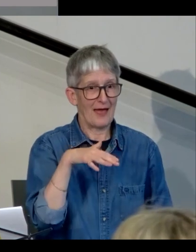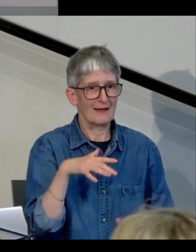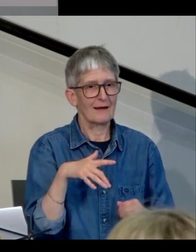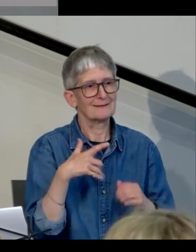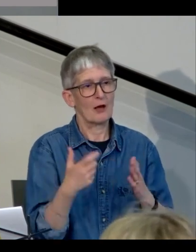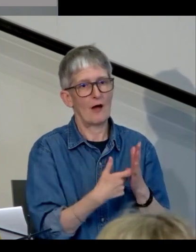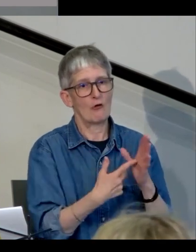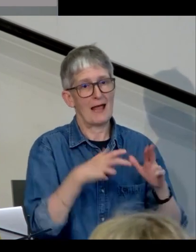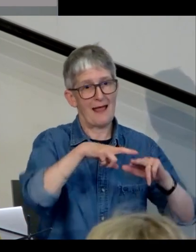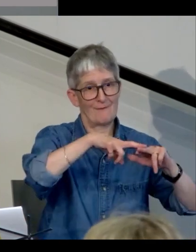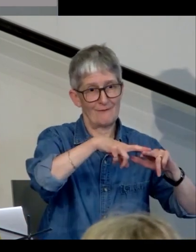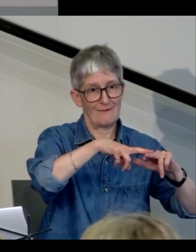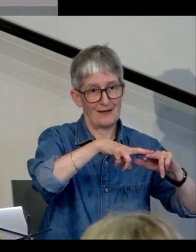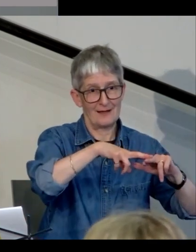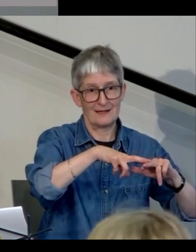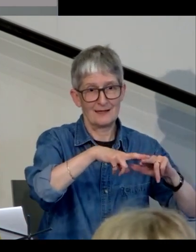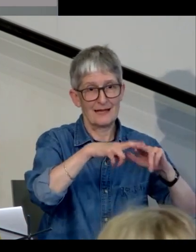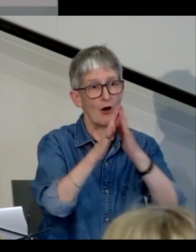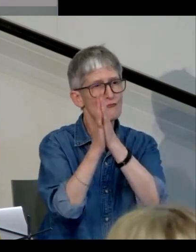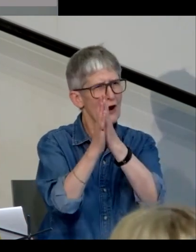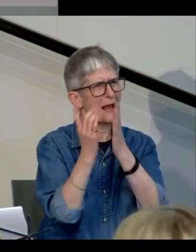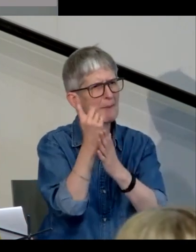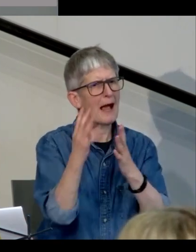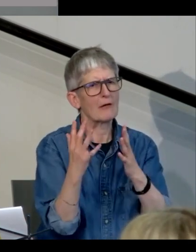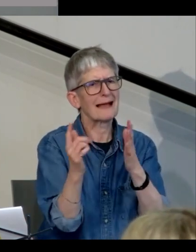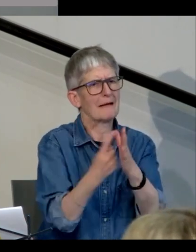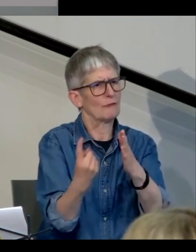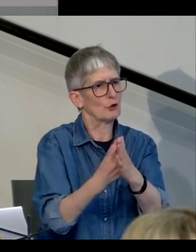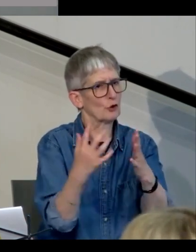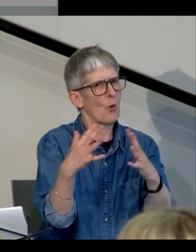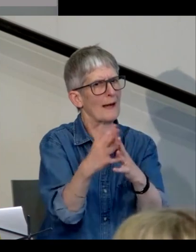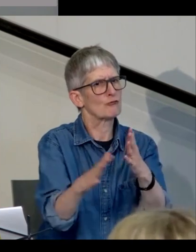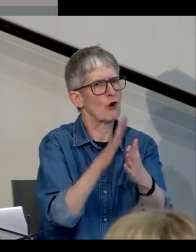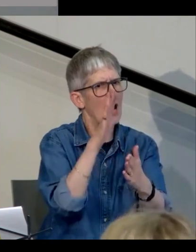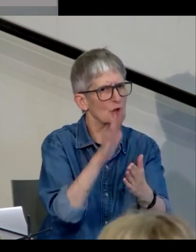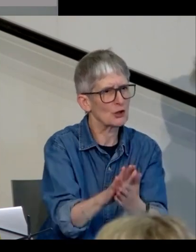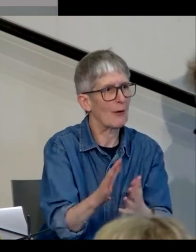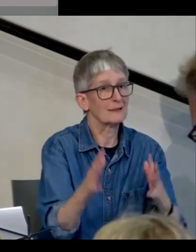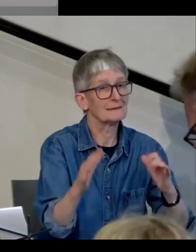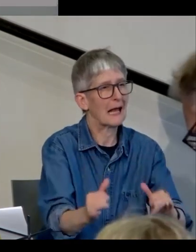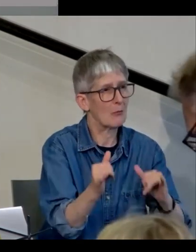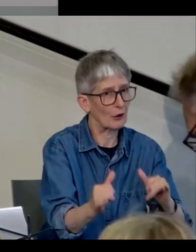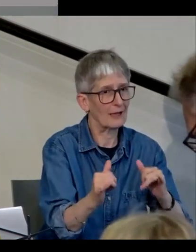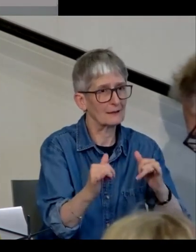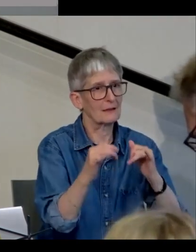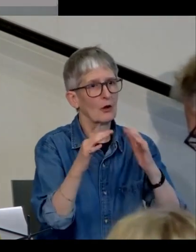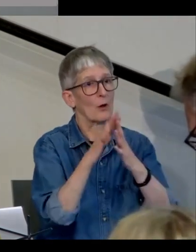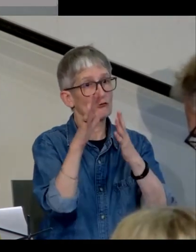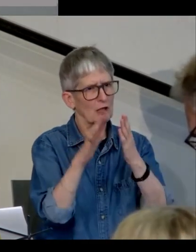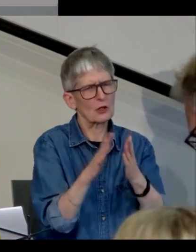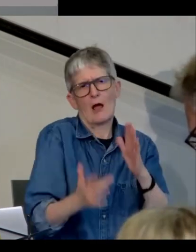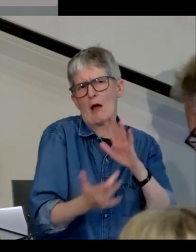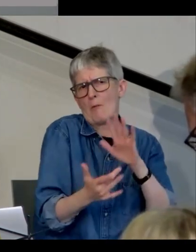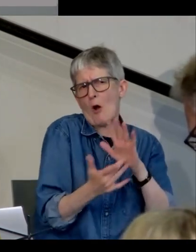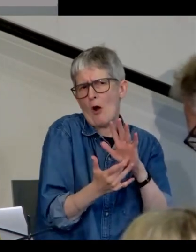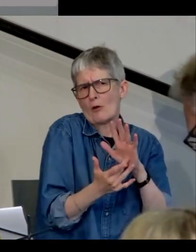before we leave this place, it would be good just to pray about that anniversary, how we celebrate that, and the importance